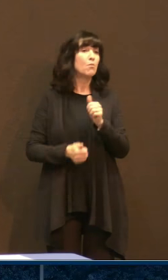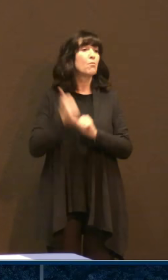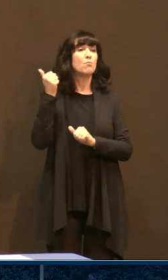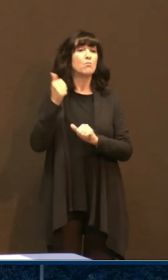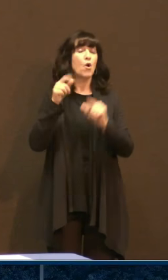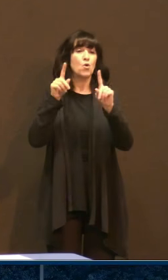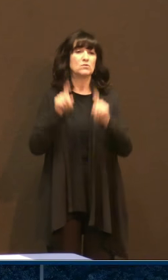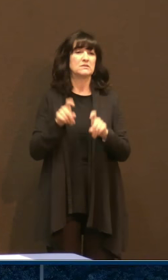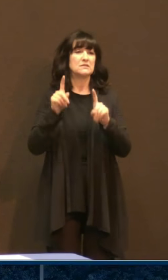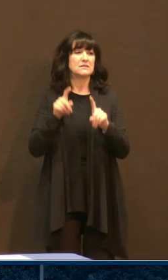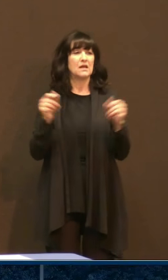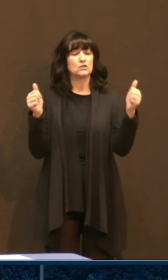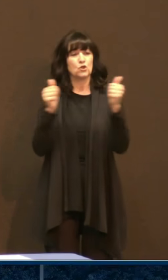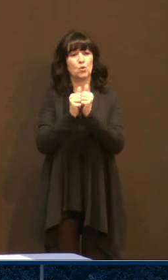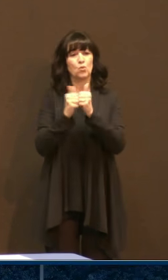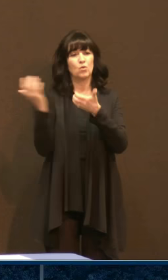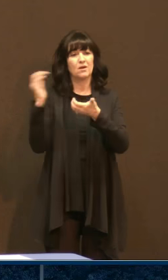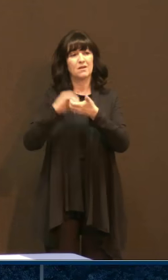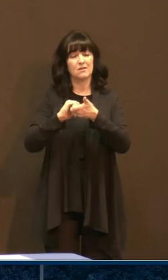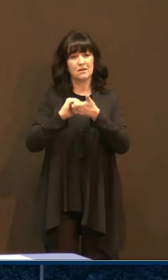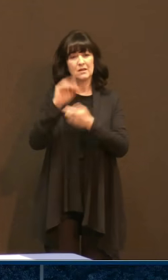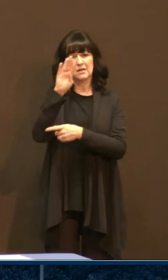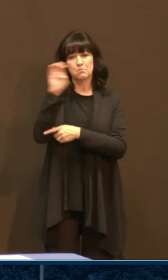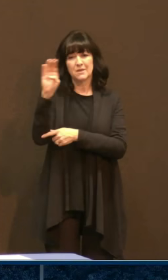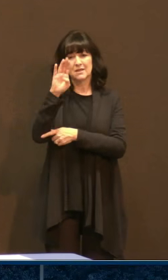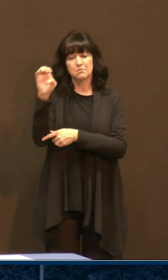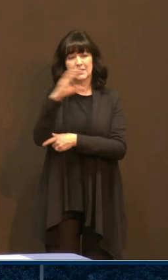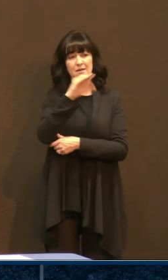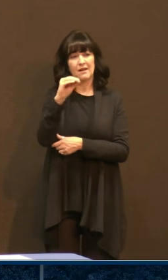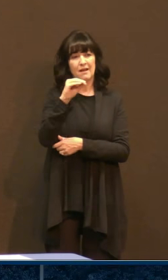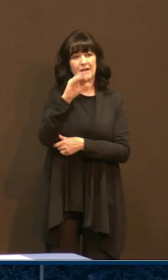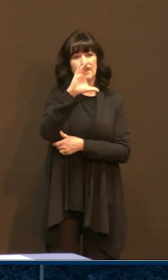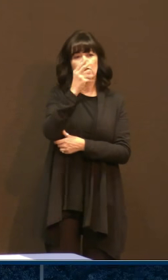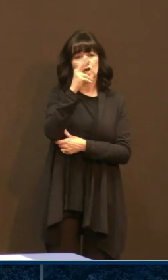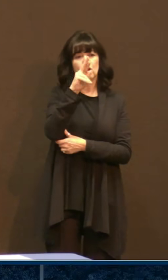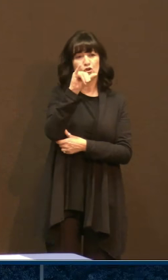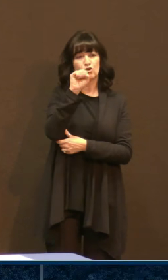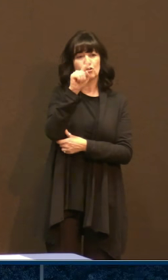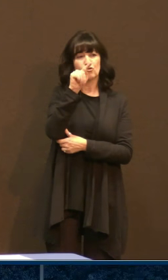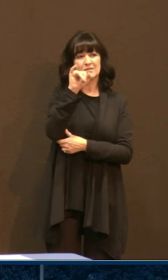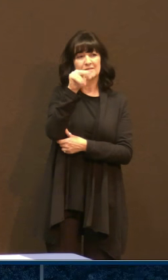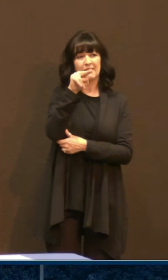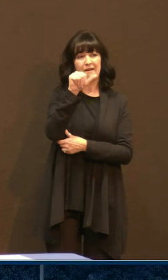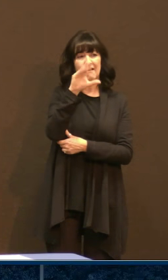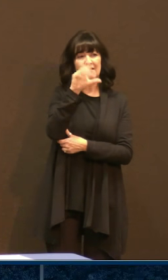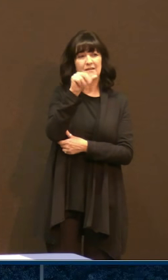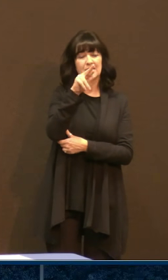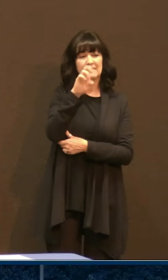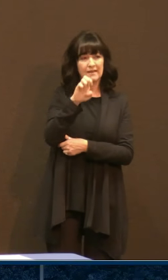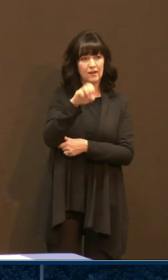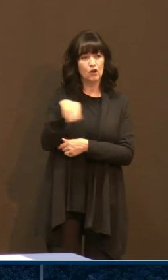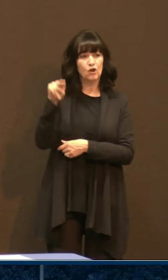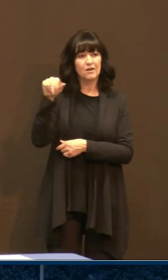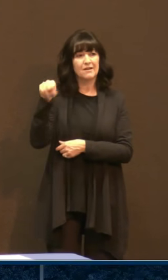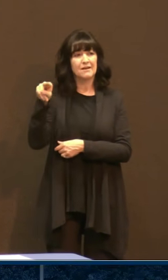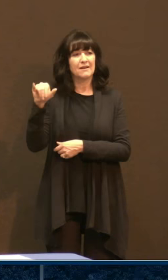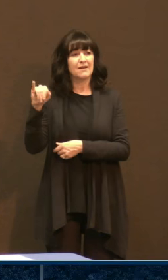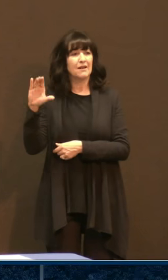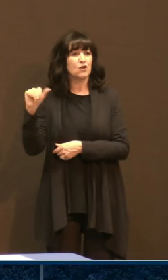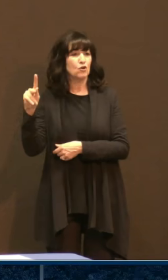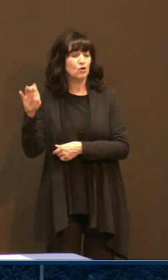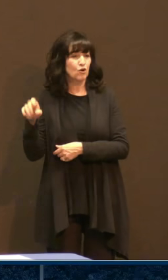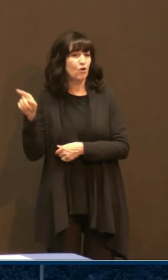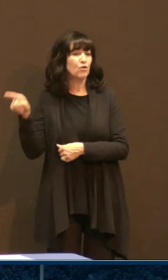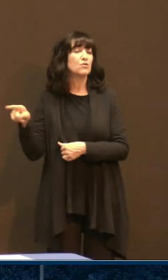Care. BB Hospital is going to move to do those sites, as are Nanacoke and Bay